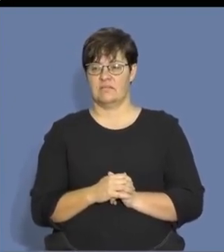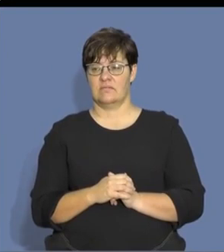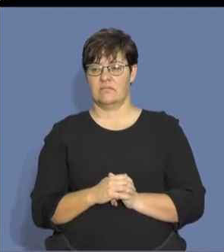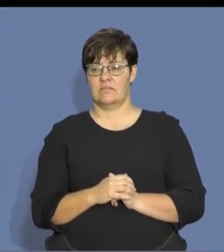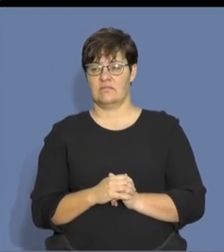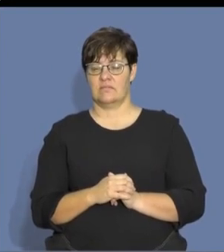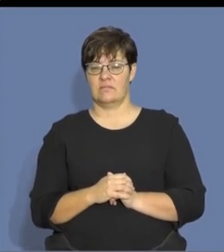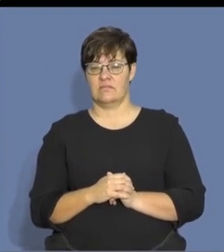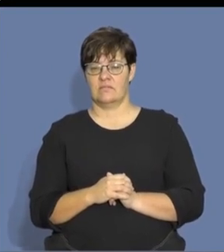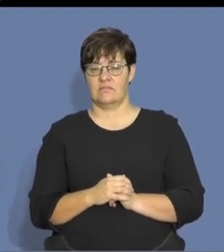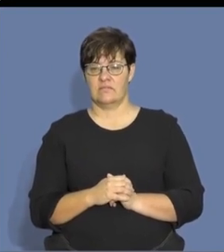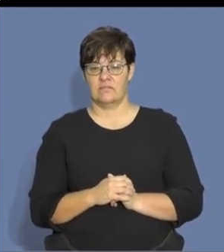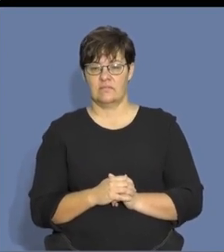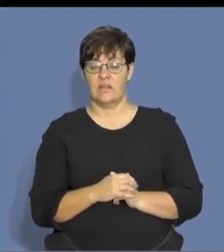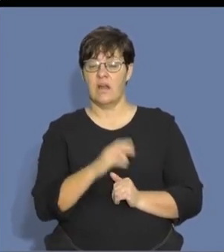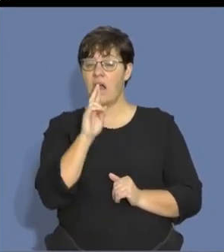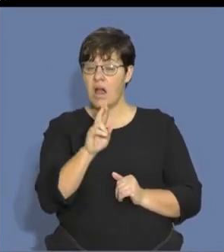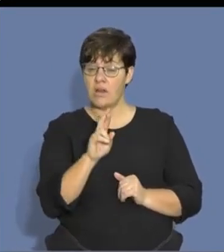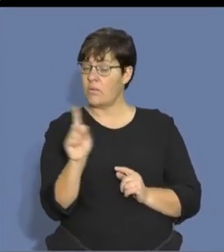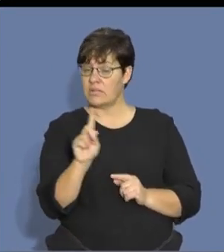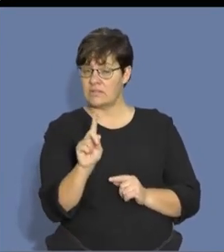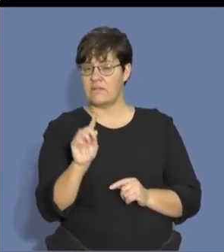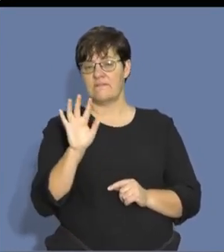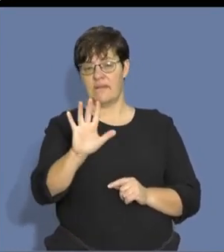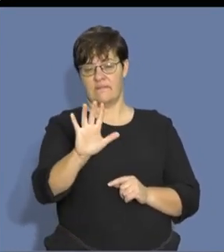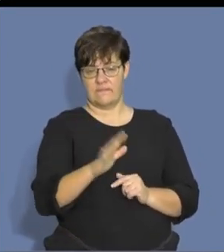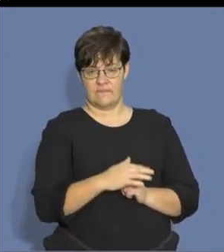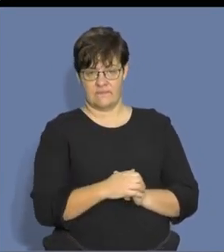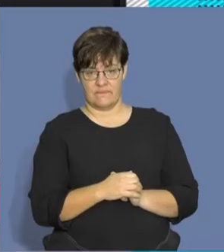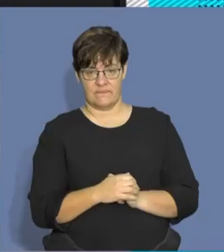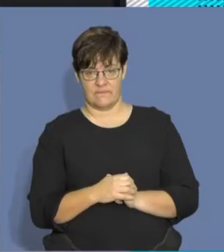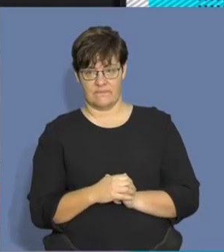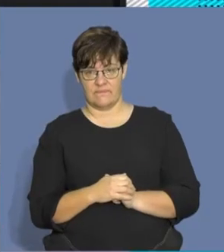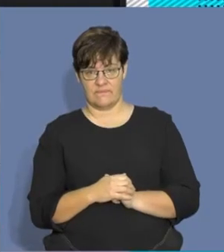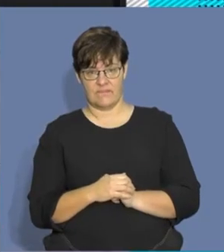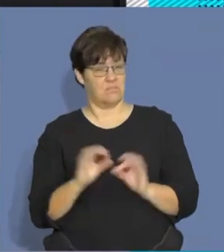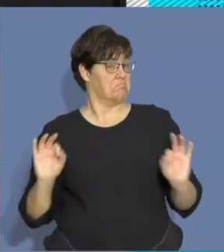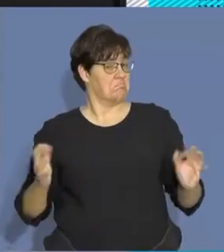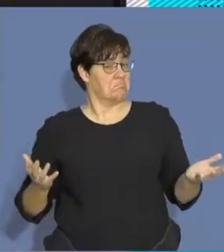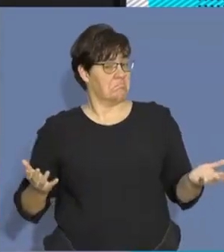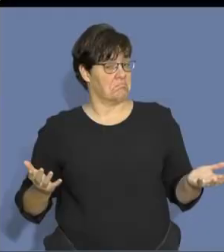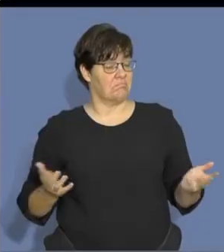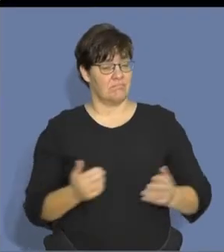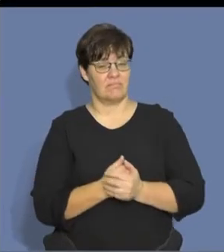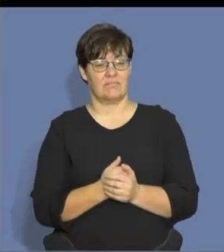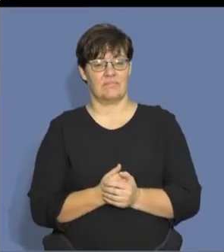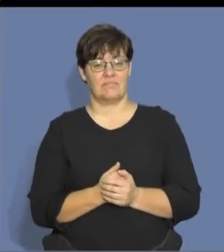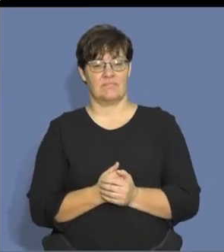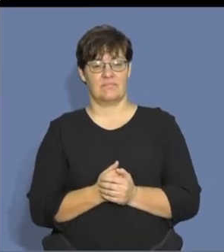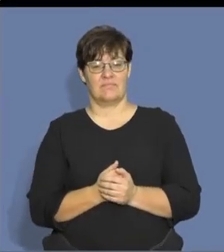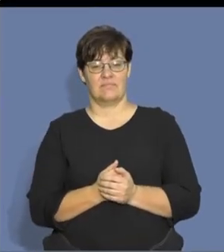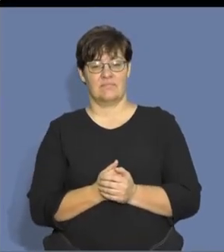my radius, and my radius is equal to 5. Excellent. All right. So